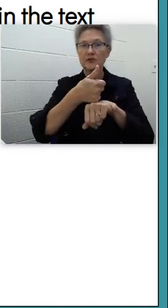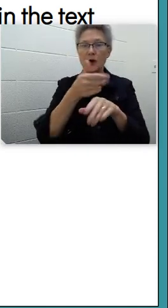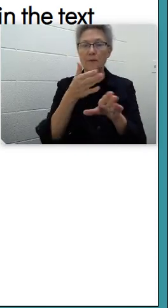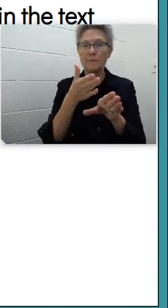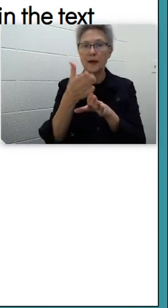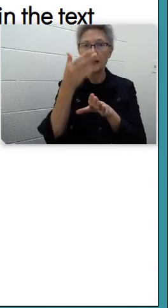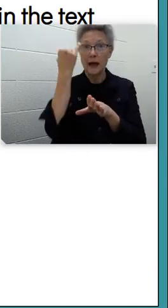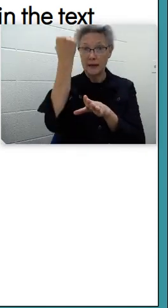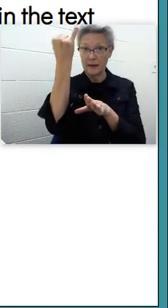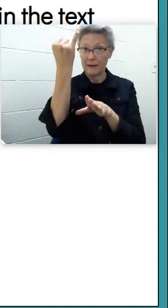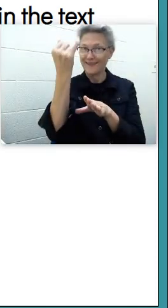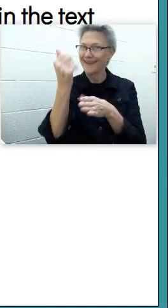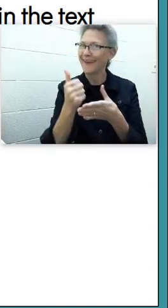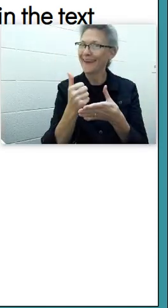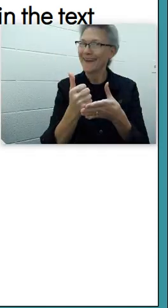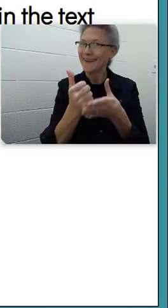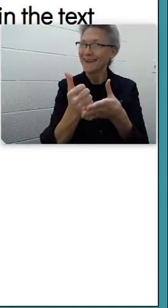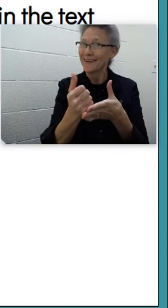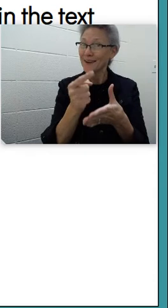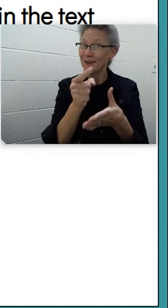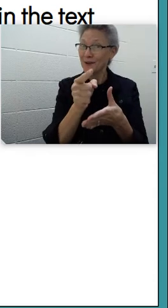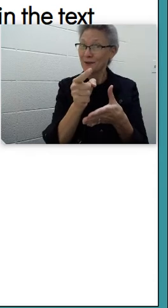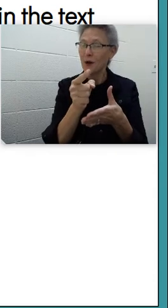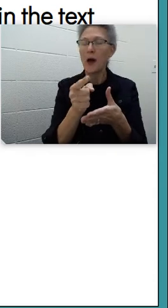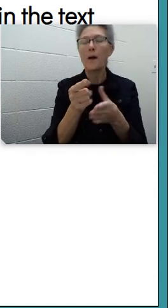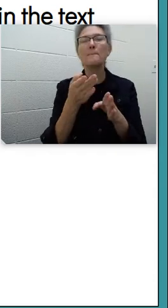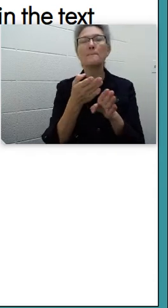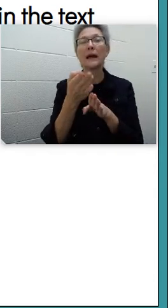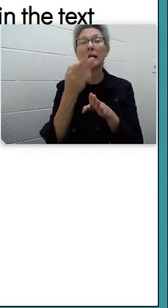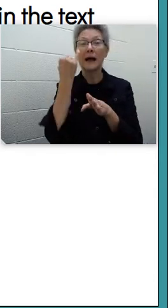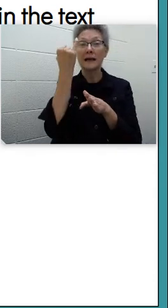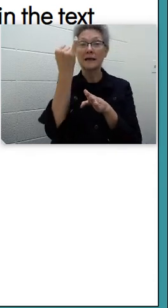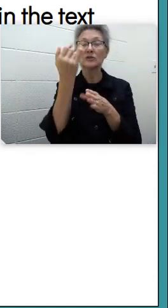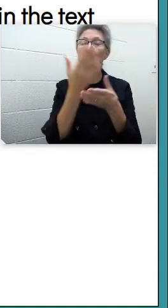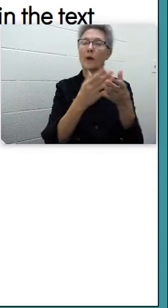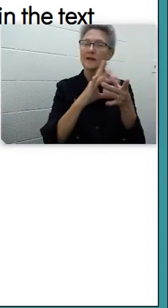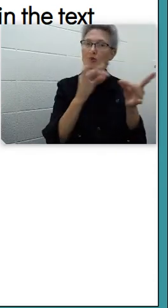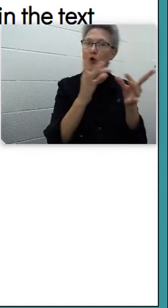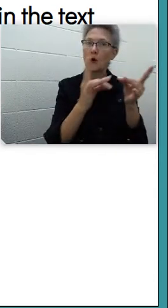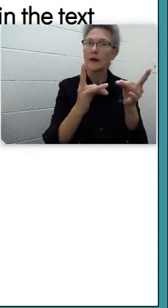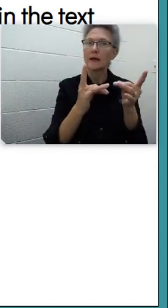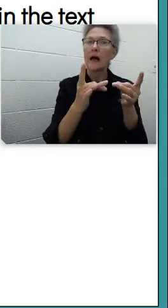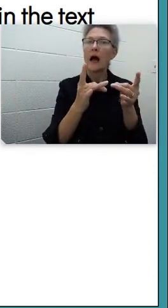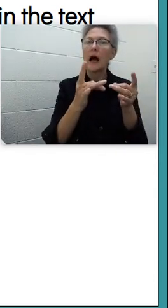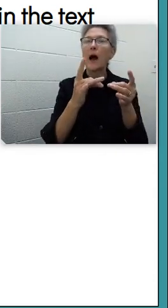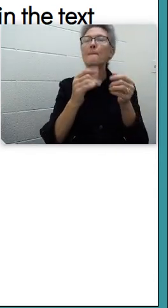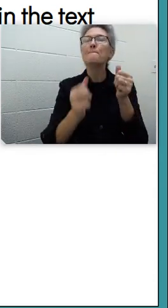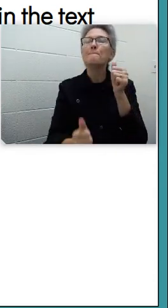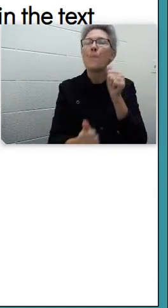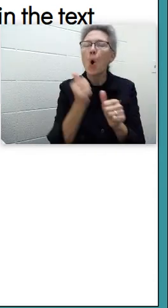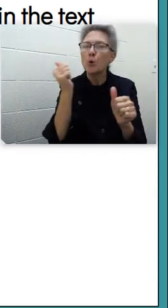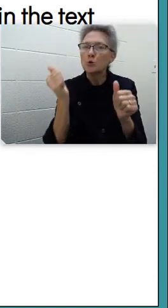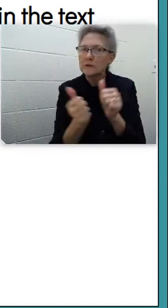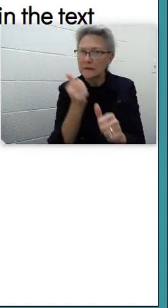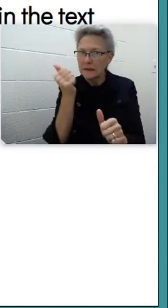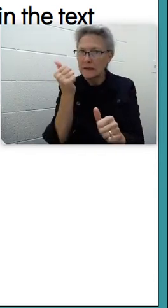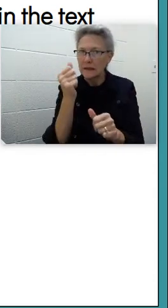little helpful hint is that a main idea is what the text is mostly or mainly